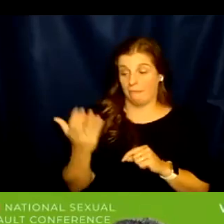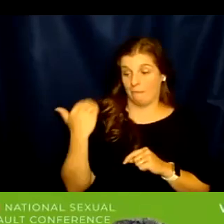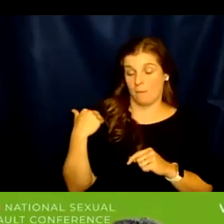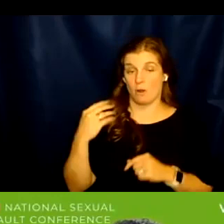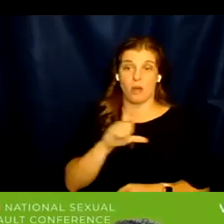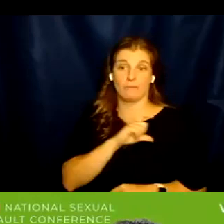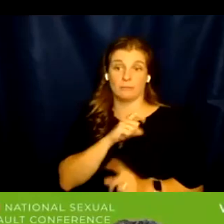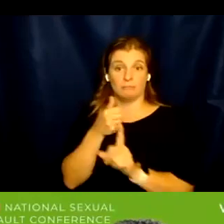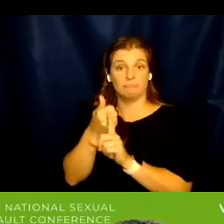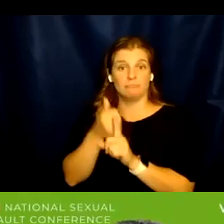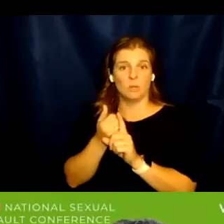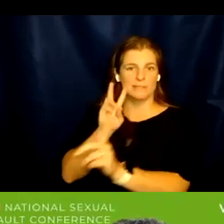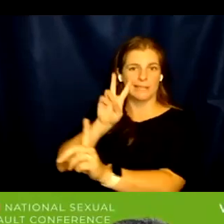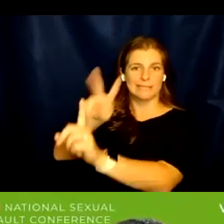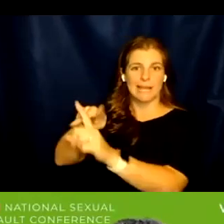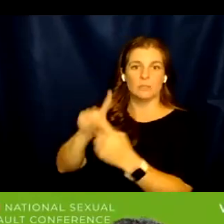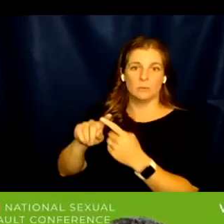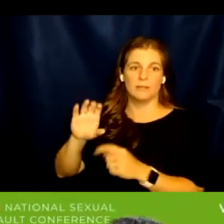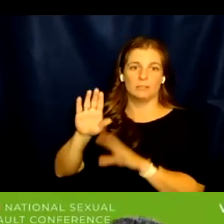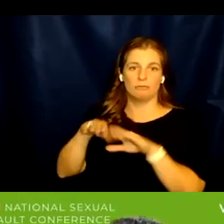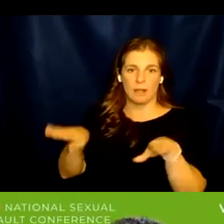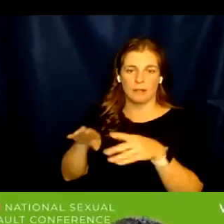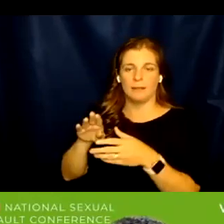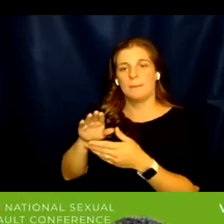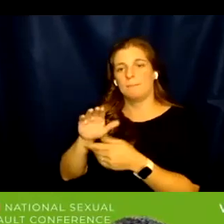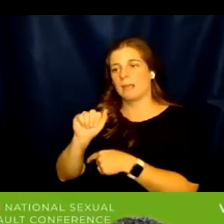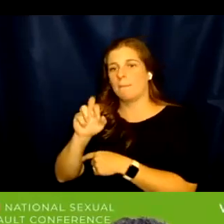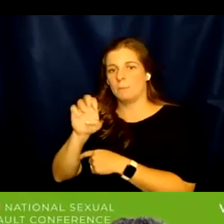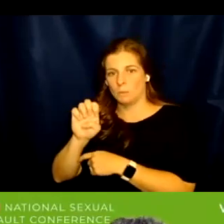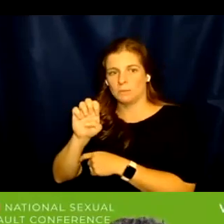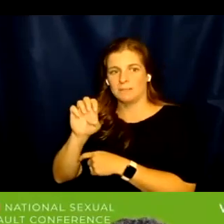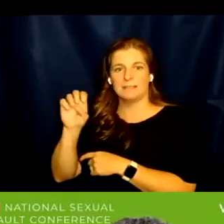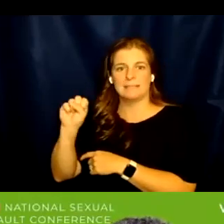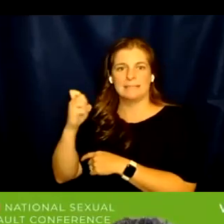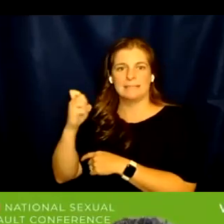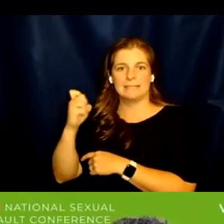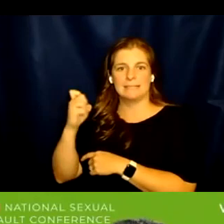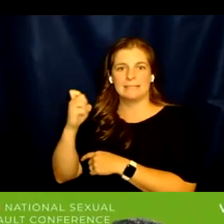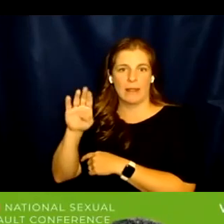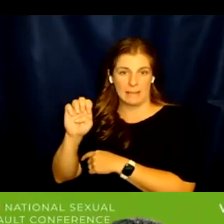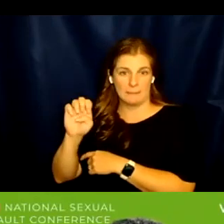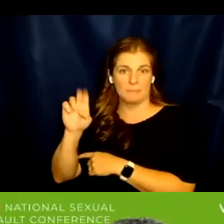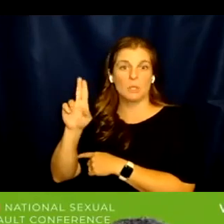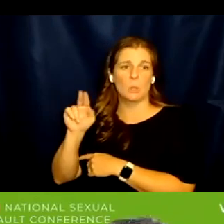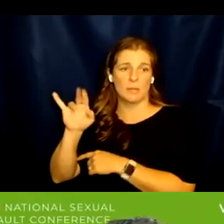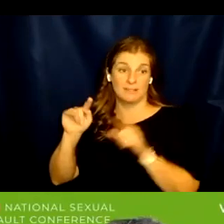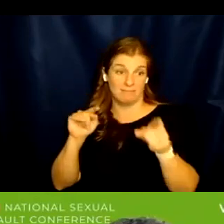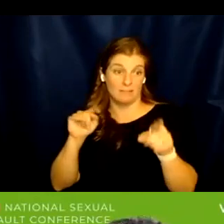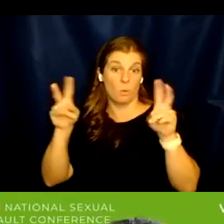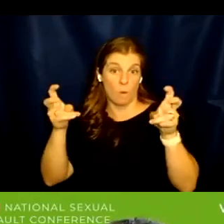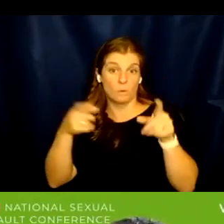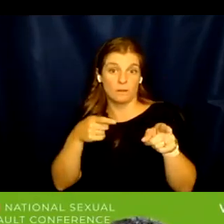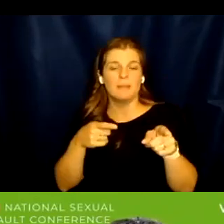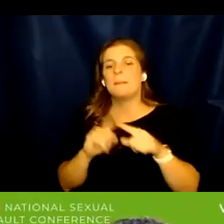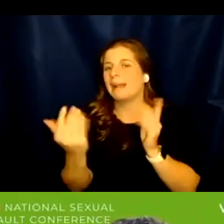who was assigned to the Child Abuse and Sex Crimes Investigations Unit. So I just really want to emphasize that this is not something we